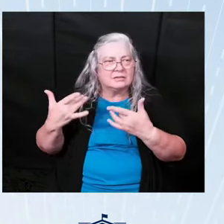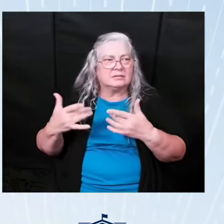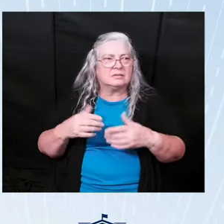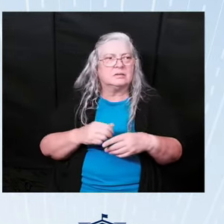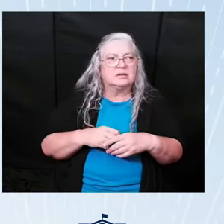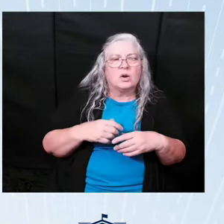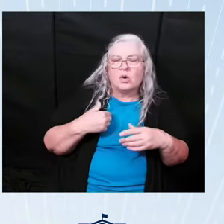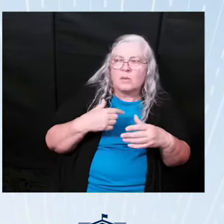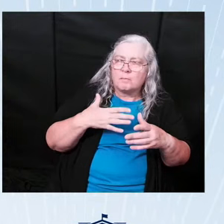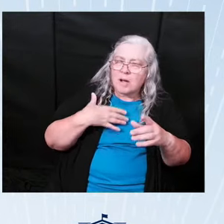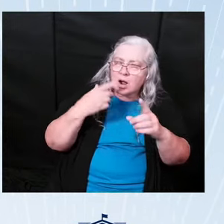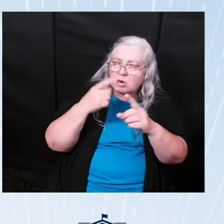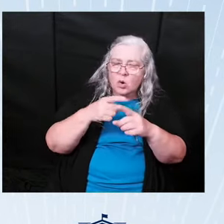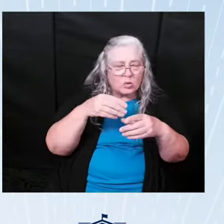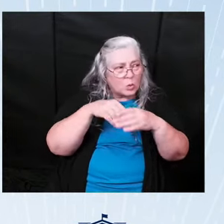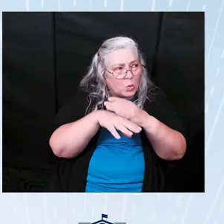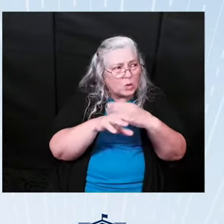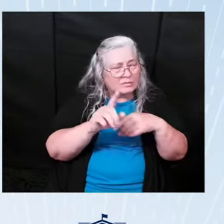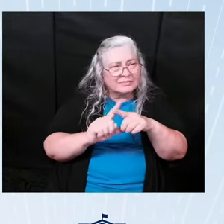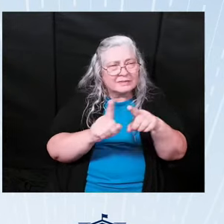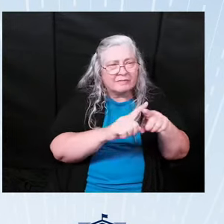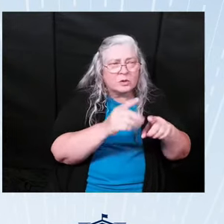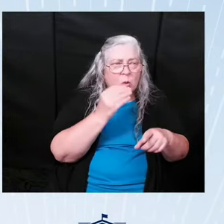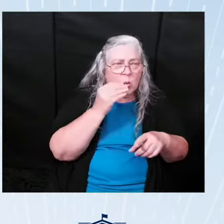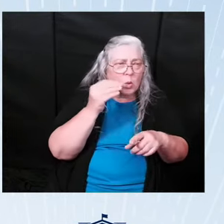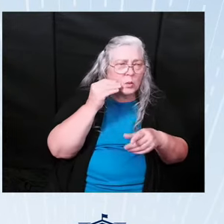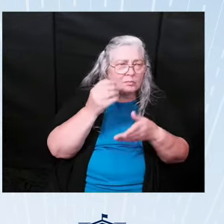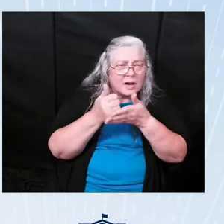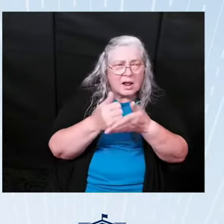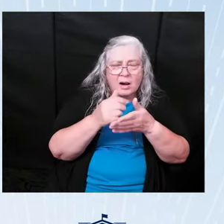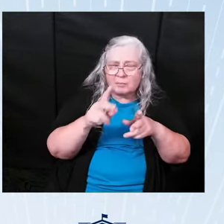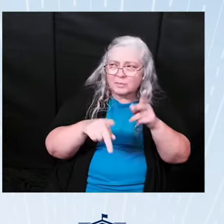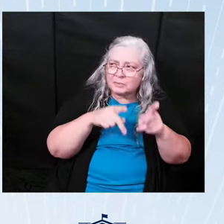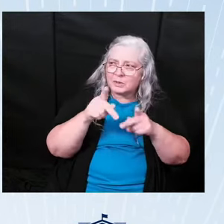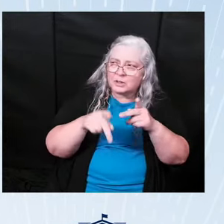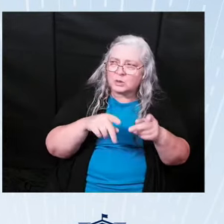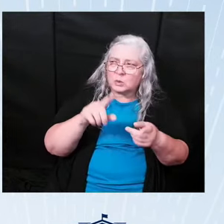these low-income homes and the people on our reservations